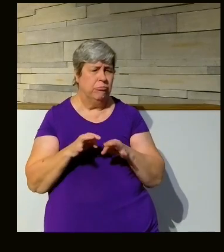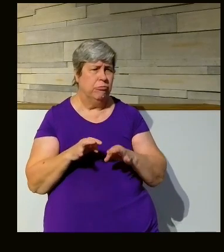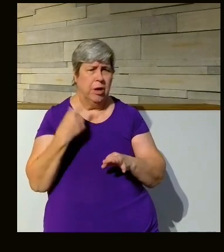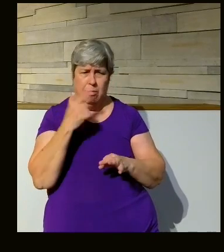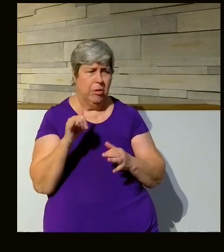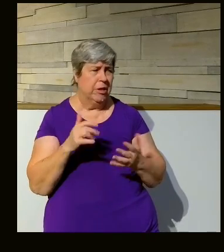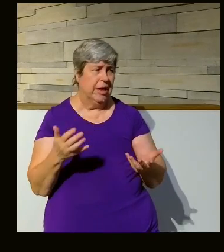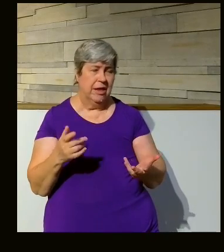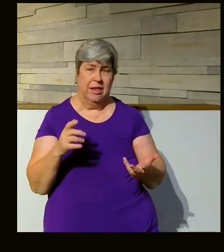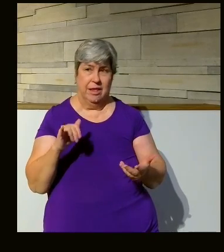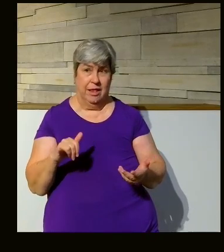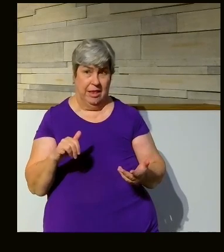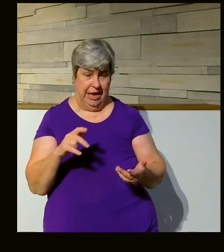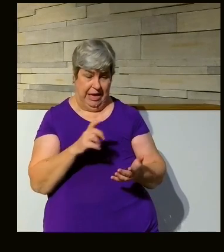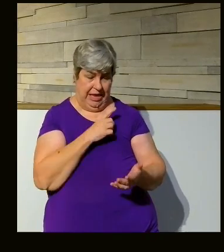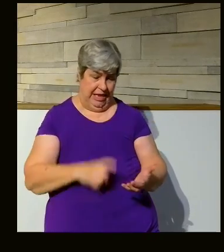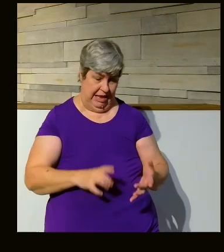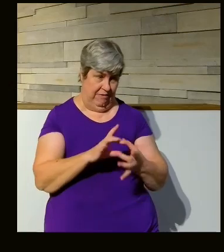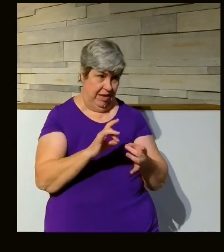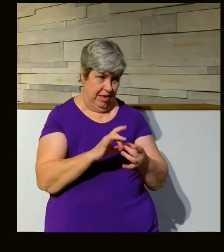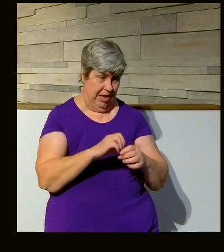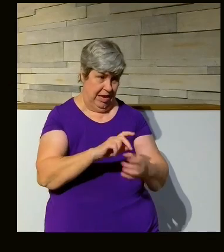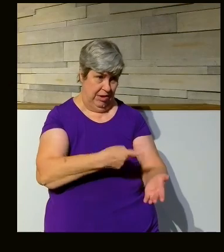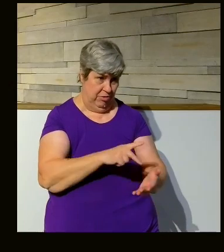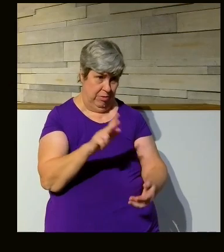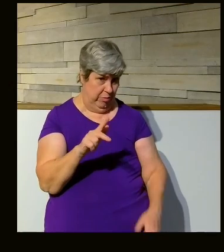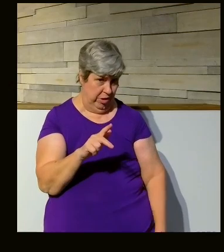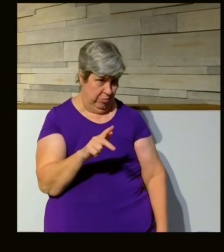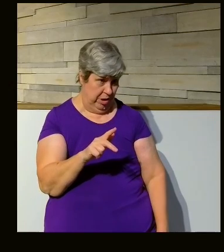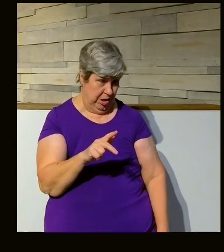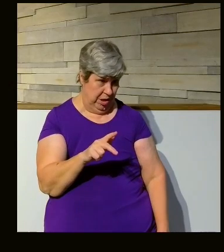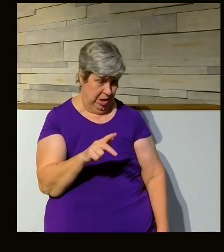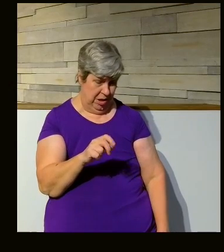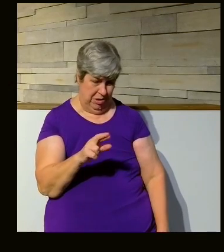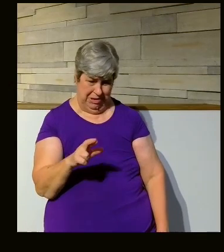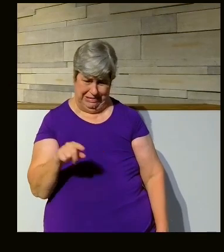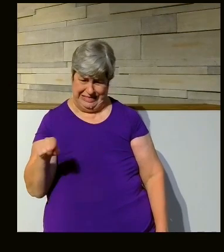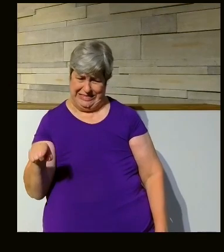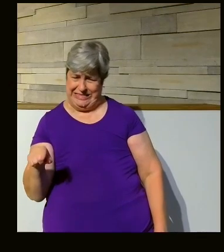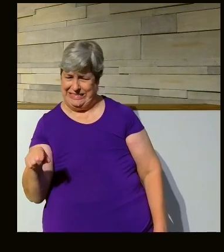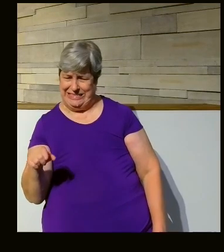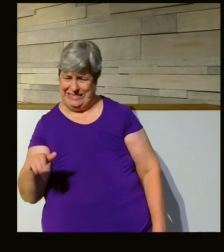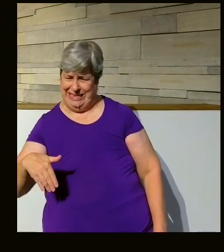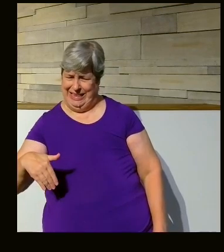like? Is it like what David says in Psalm 23, as I've shared with you? Or is it something else?